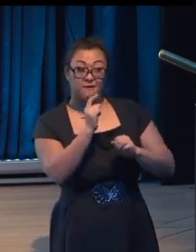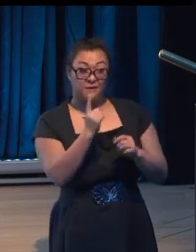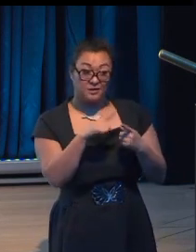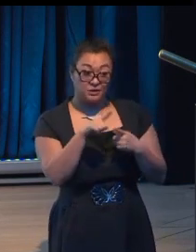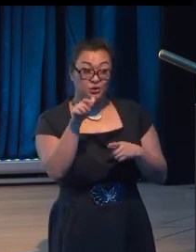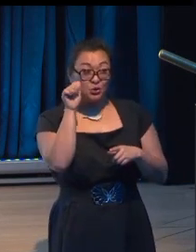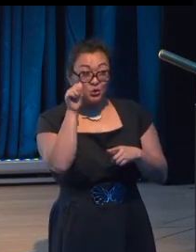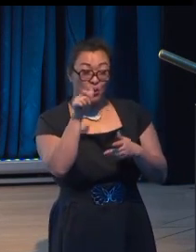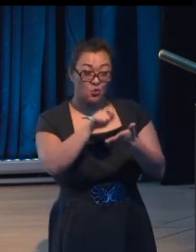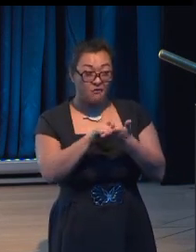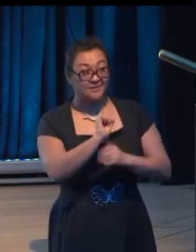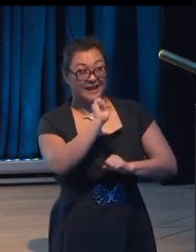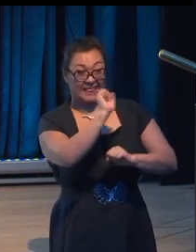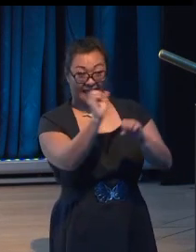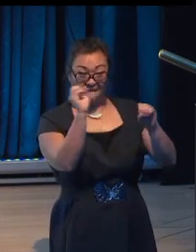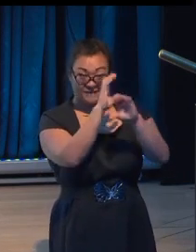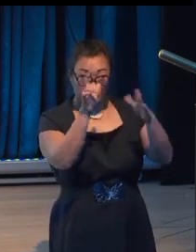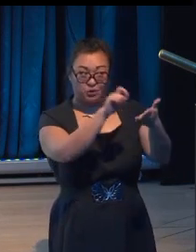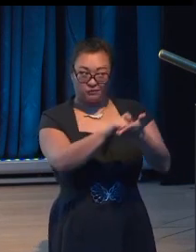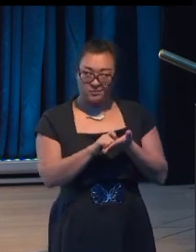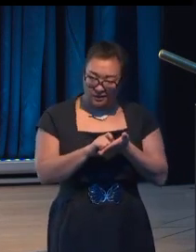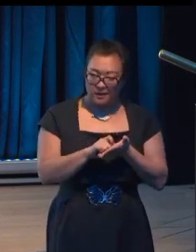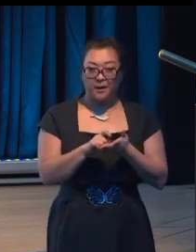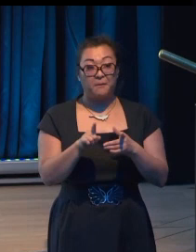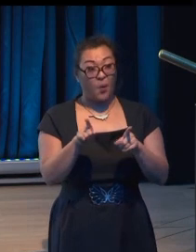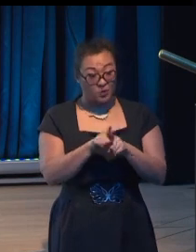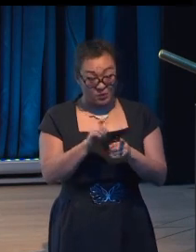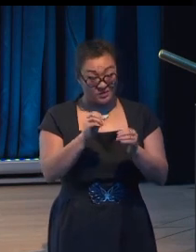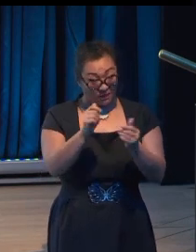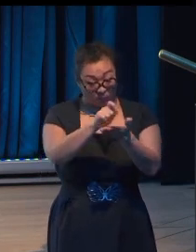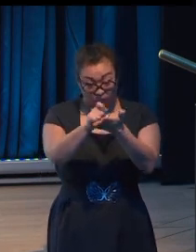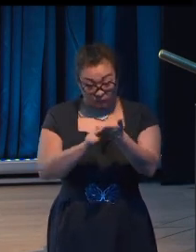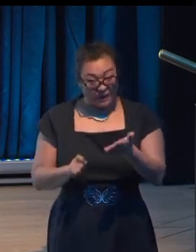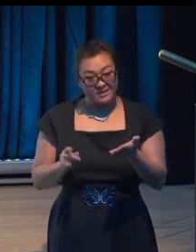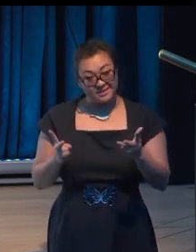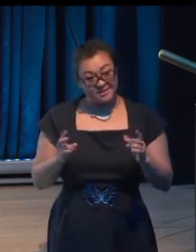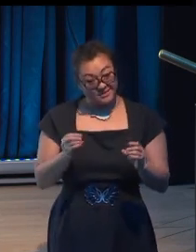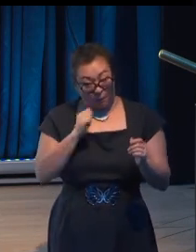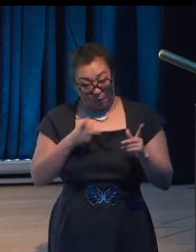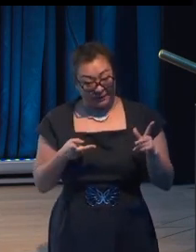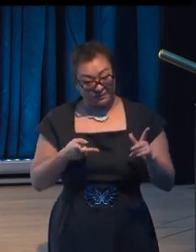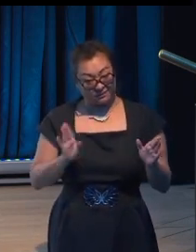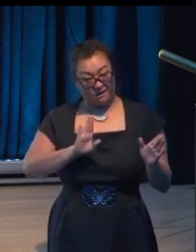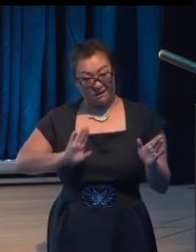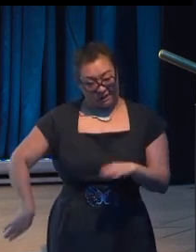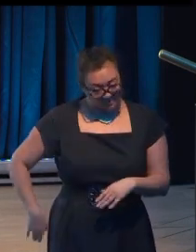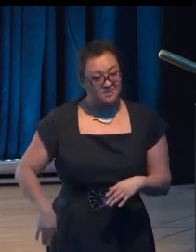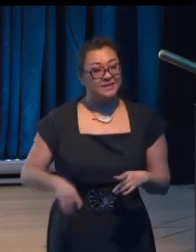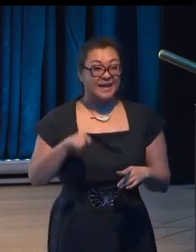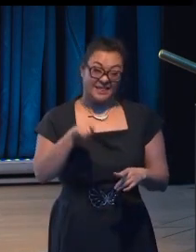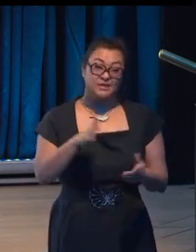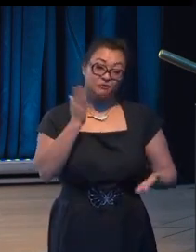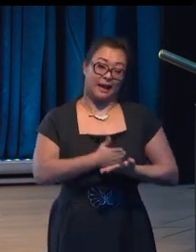cut short at any point, no matter how hard you worked on it. This is the nature of video game development, and the sooner you can accept that, the